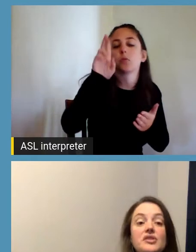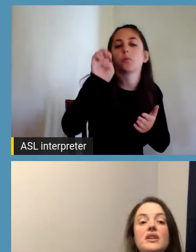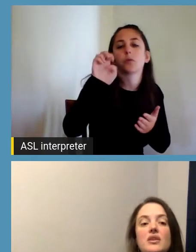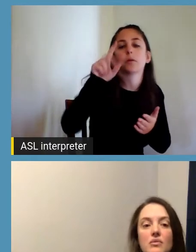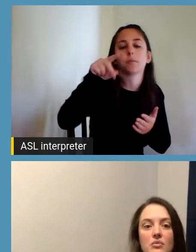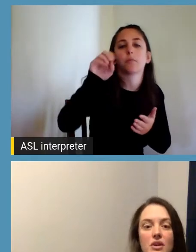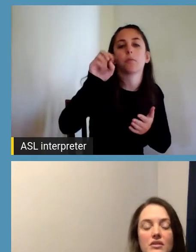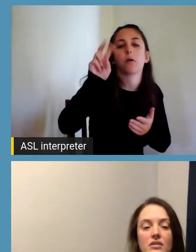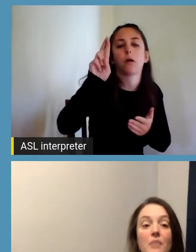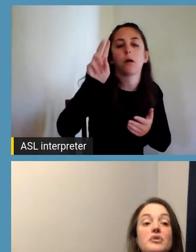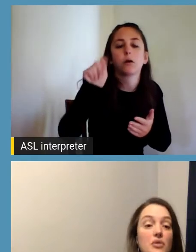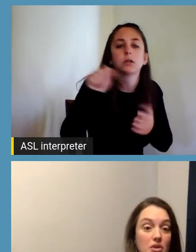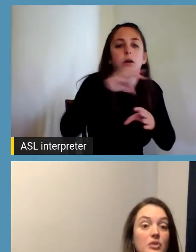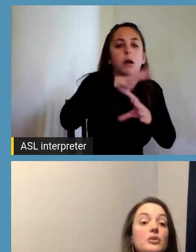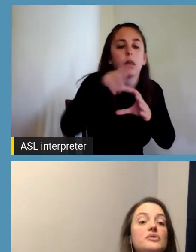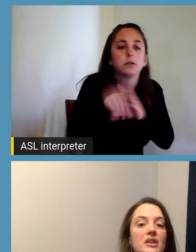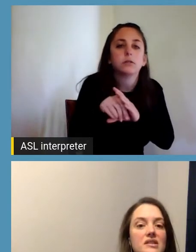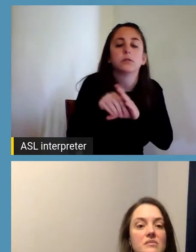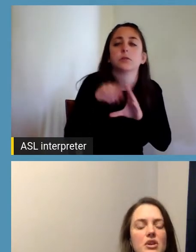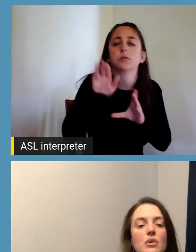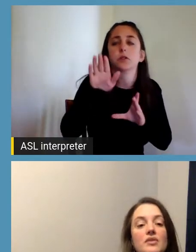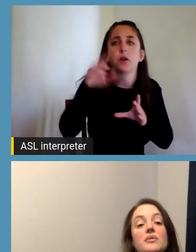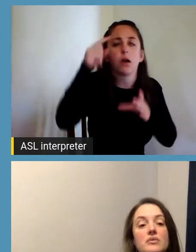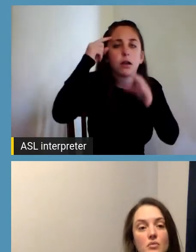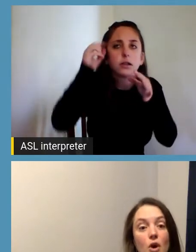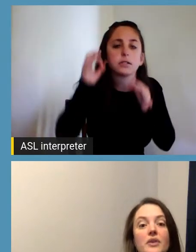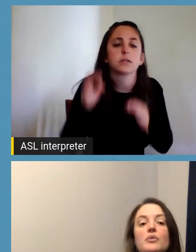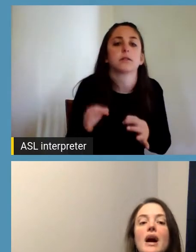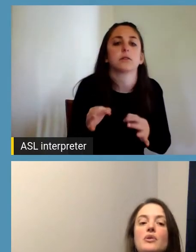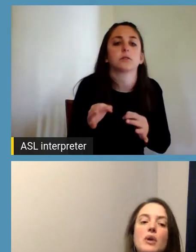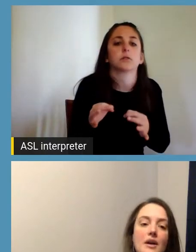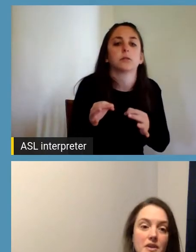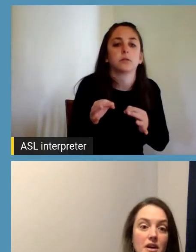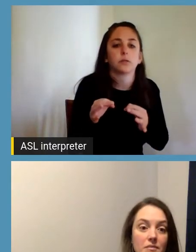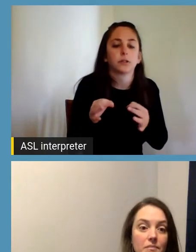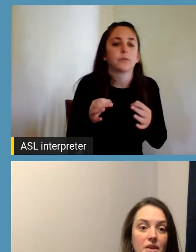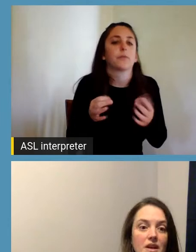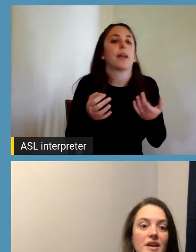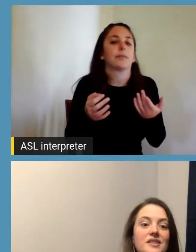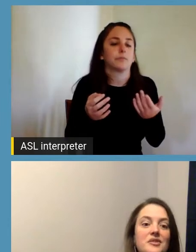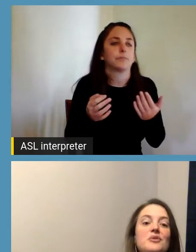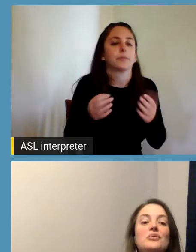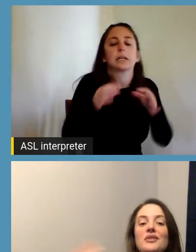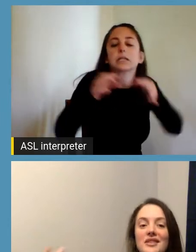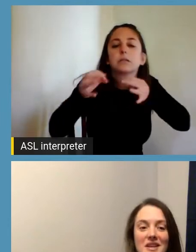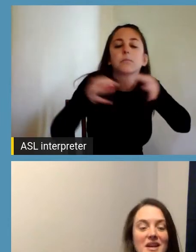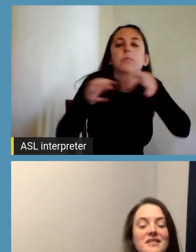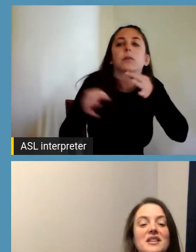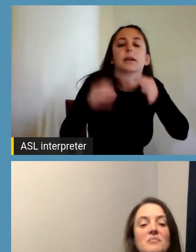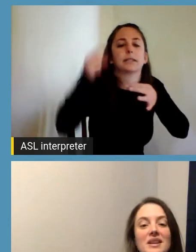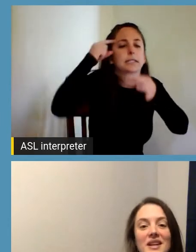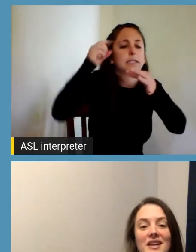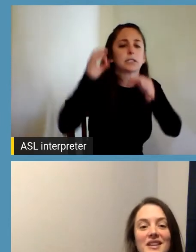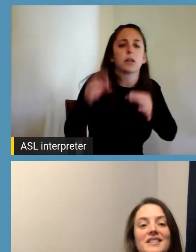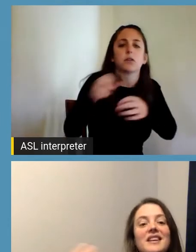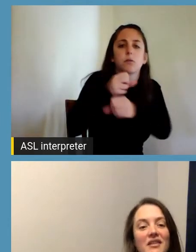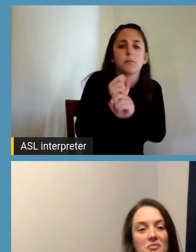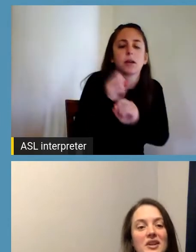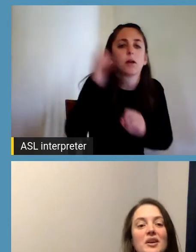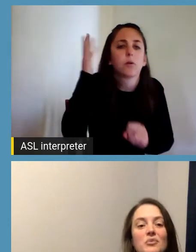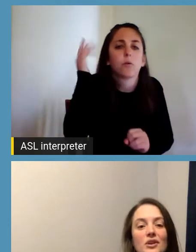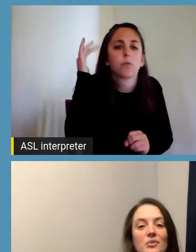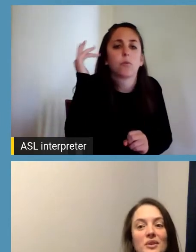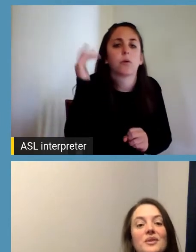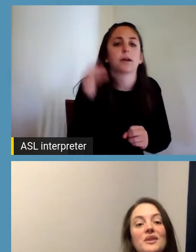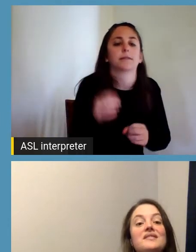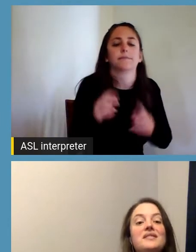the decision that you would come to your conclusions, but you would also walk through how you got there. So you could, in that team meeting, get